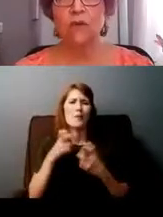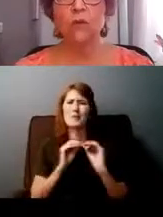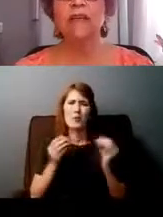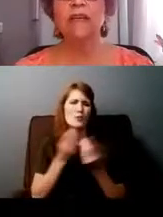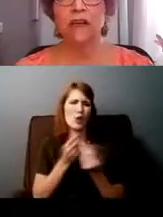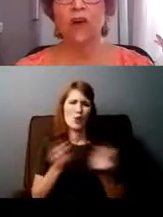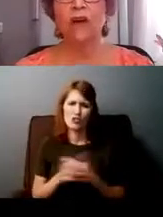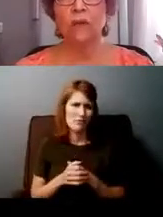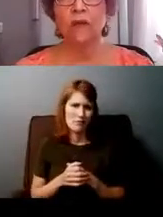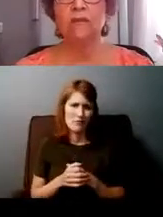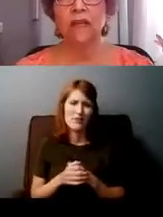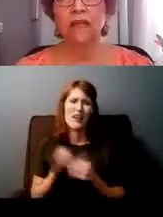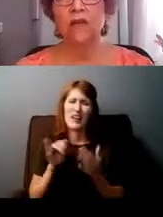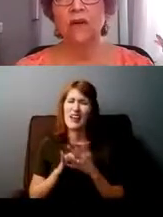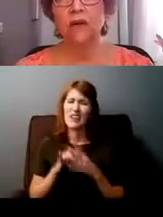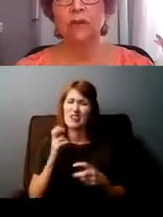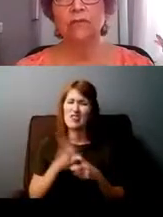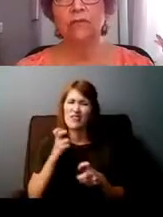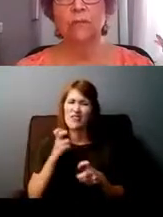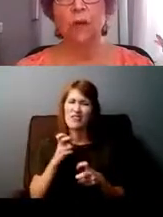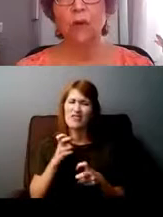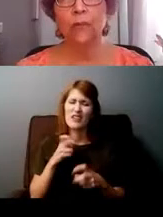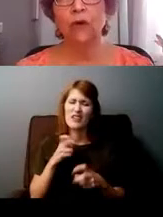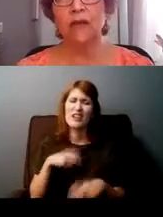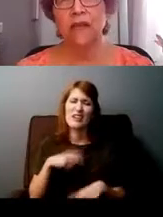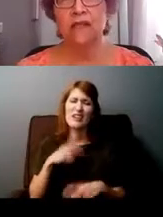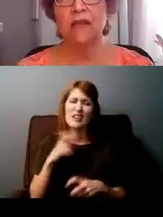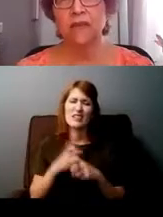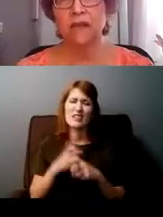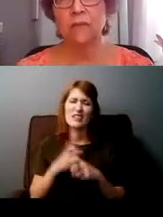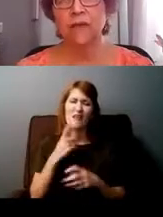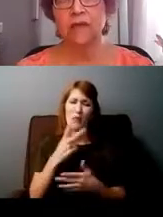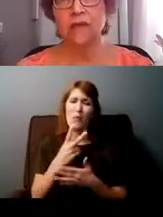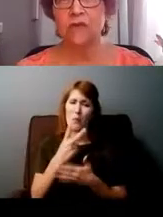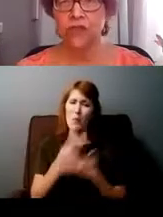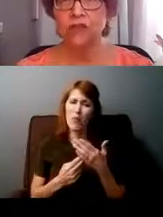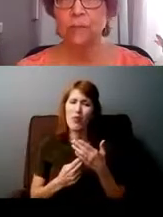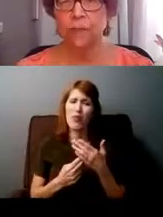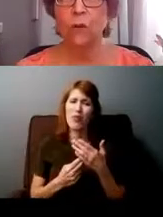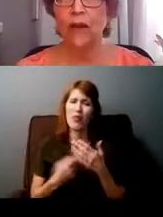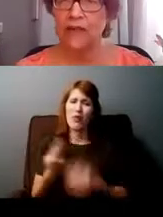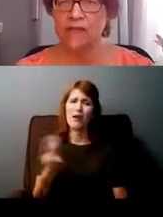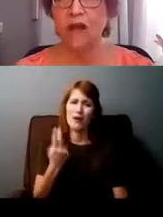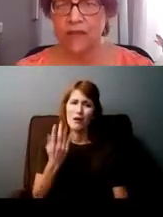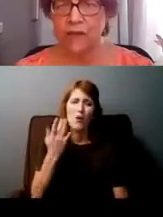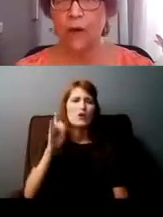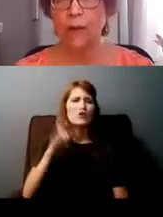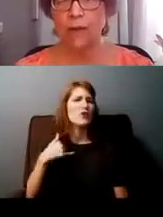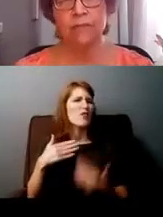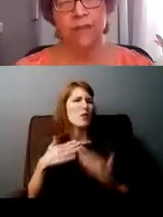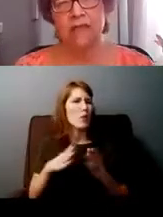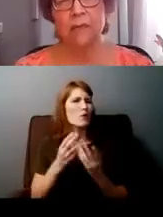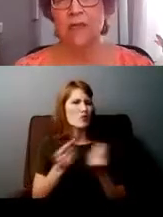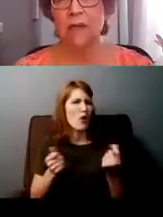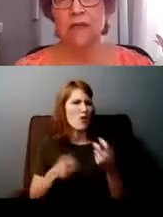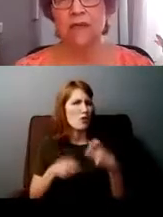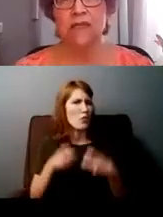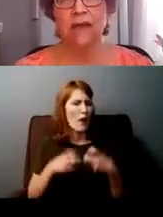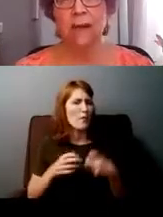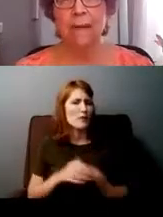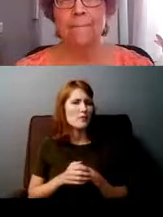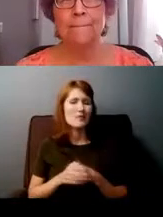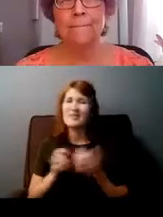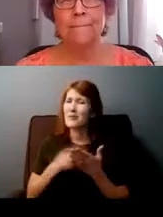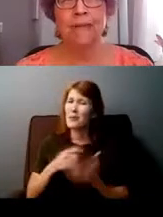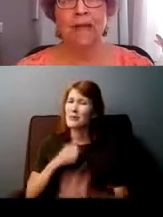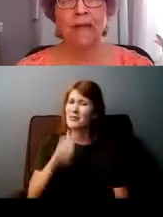And that's a really hard one. It's a hard one for both parties, I think, because there should be a way to solve this problem. And sometimes there isn't.